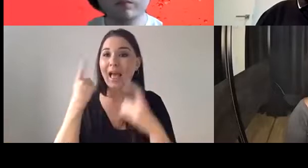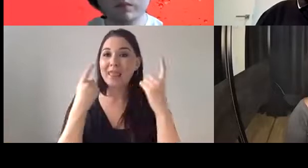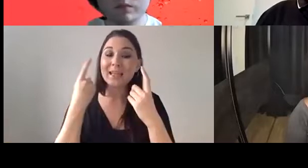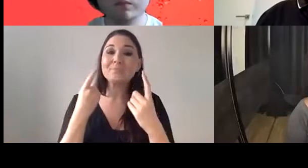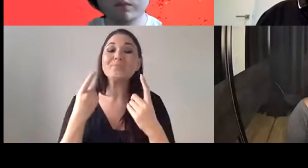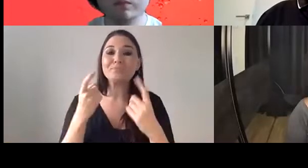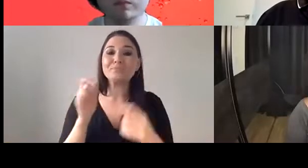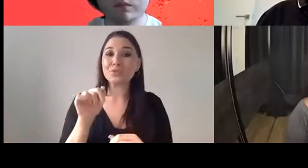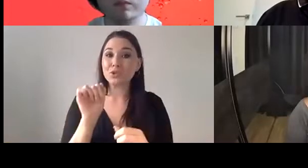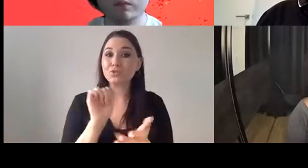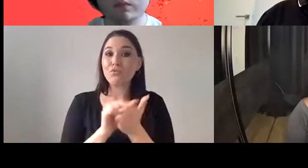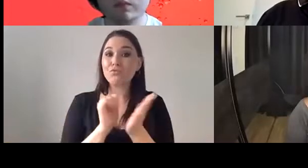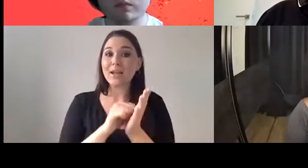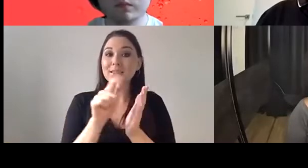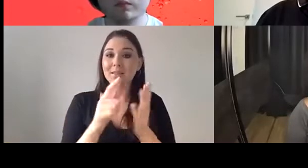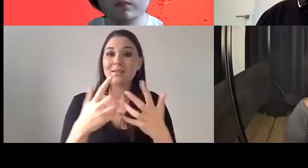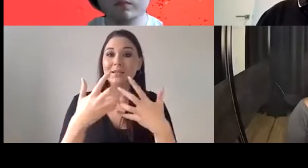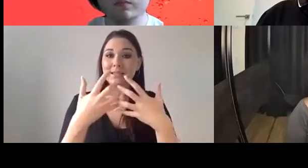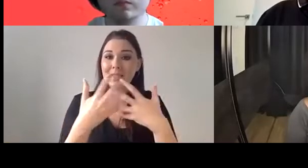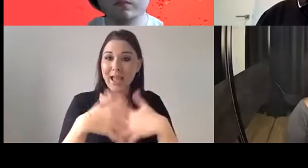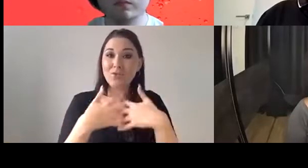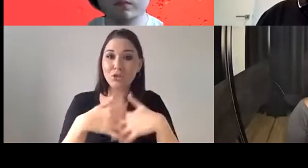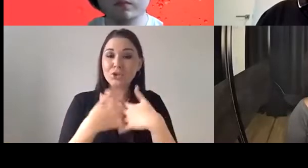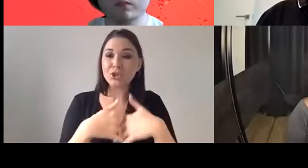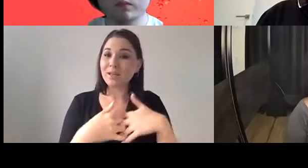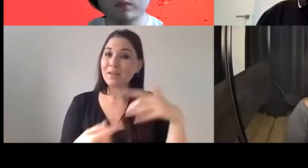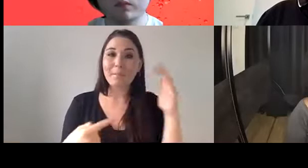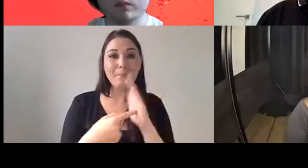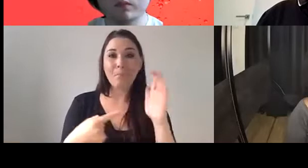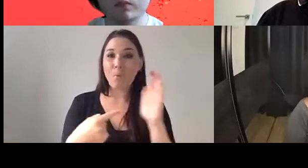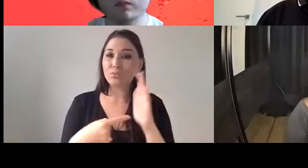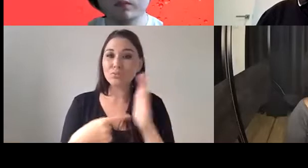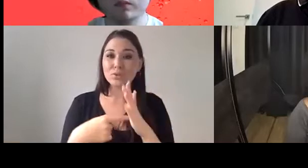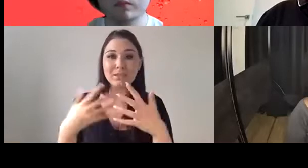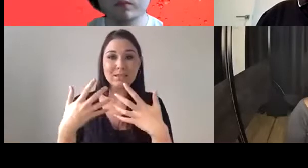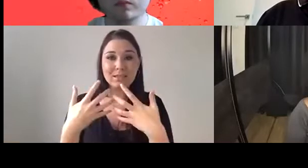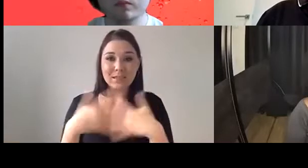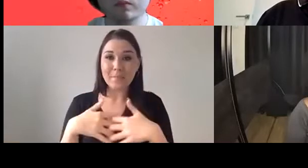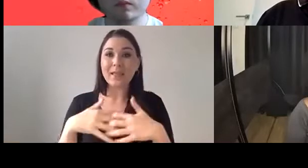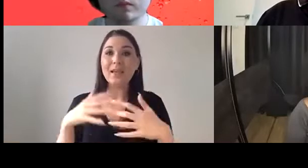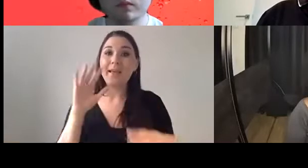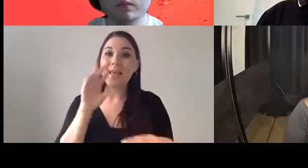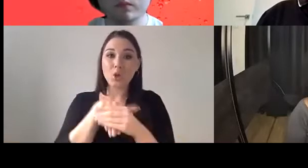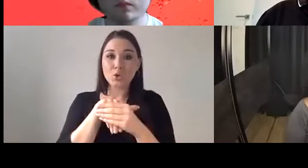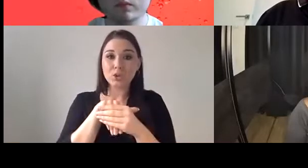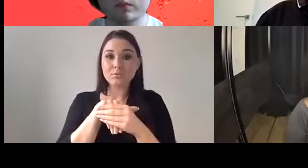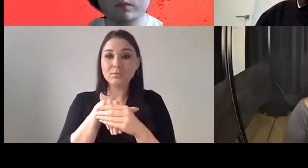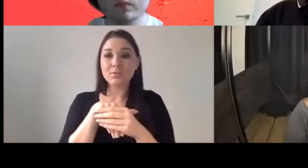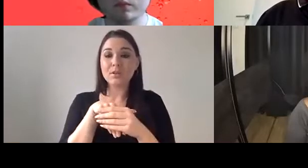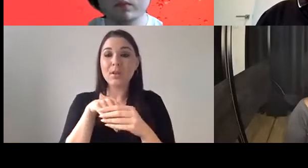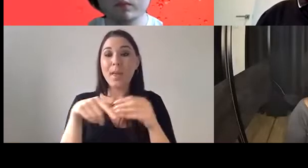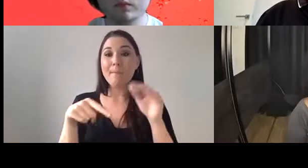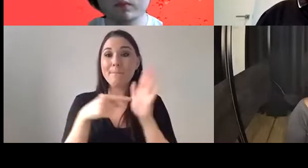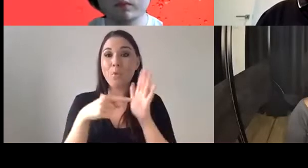part for disability inclusion. I think it's important, particularly